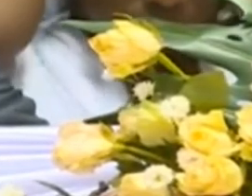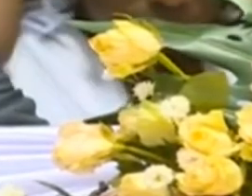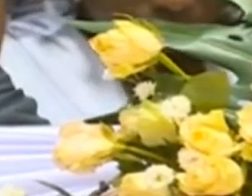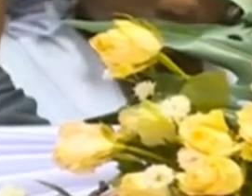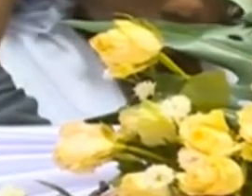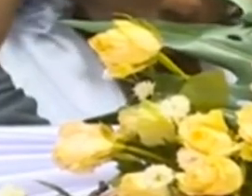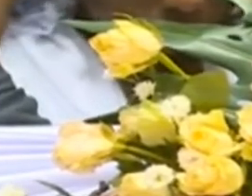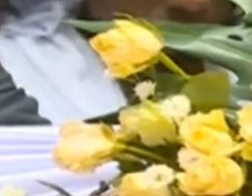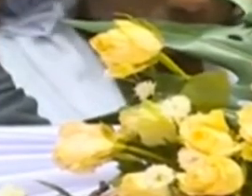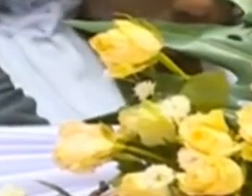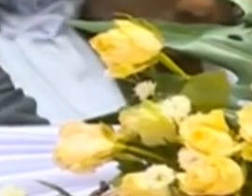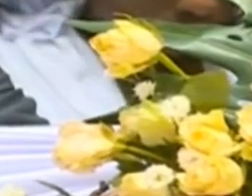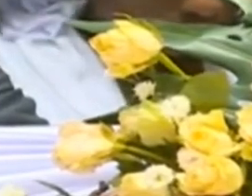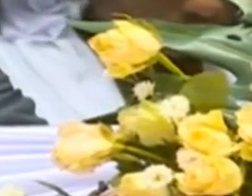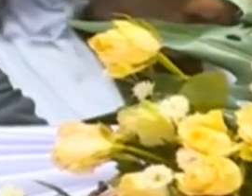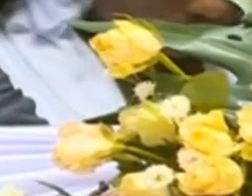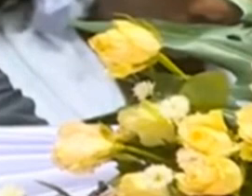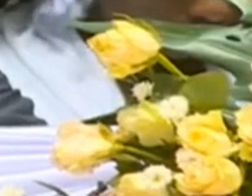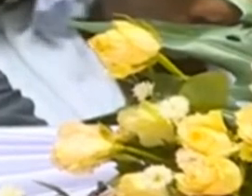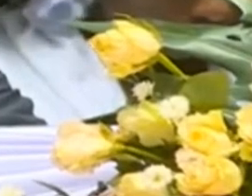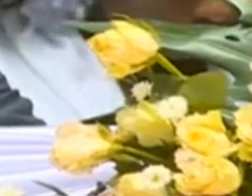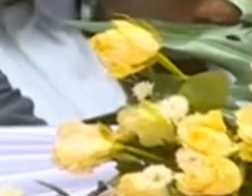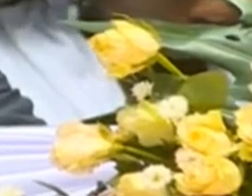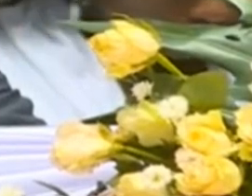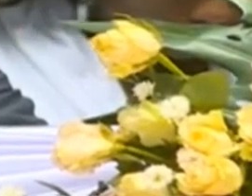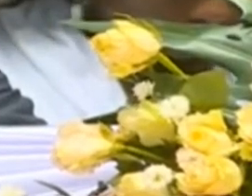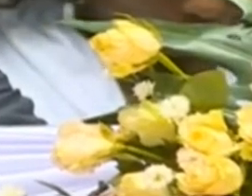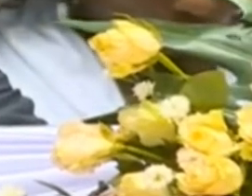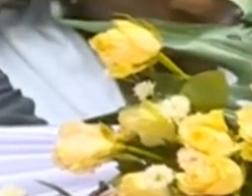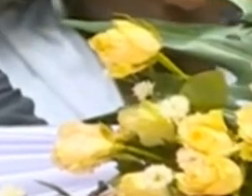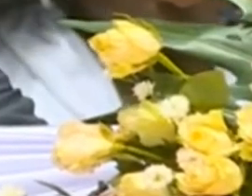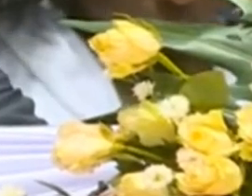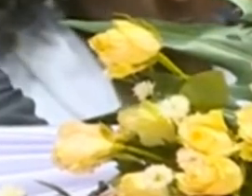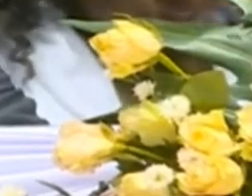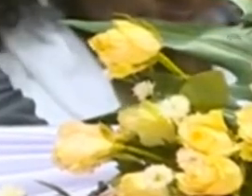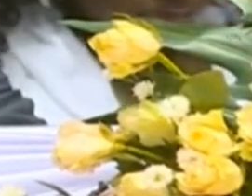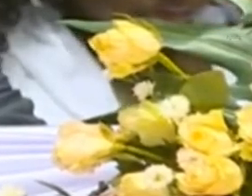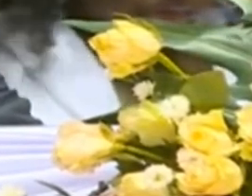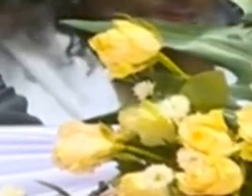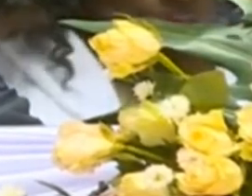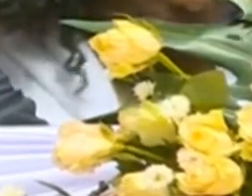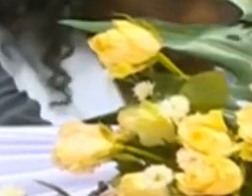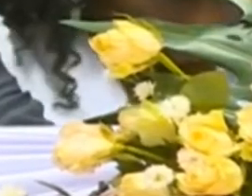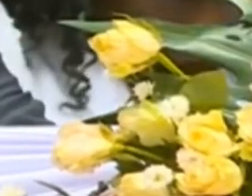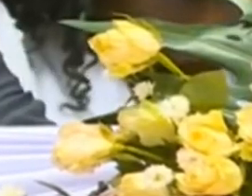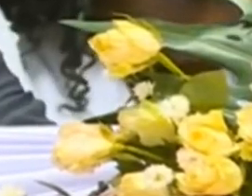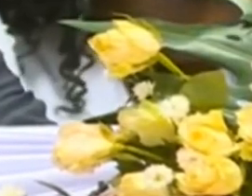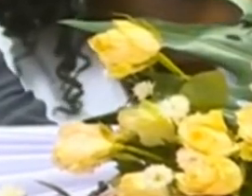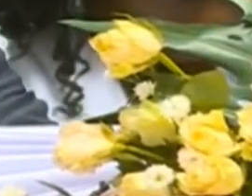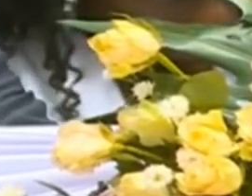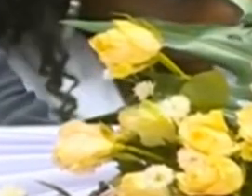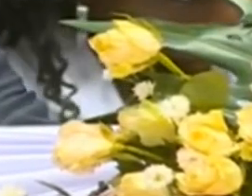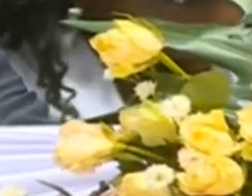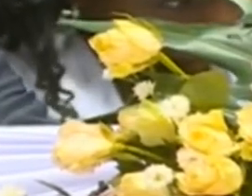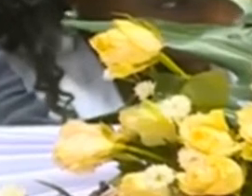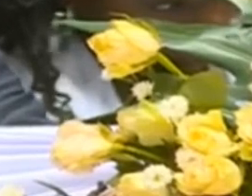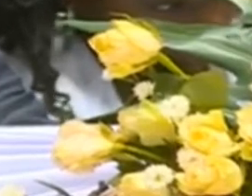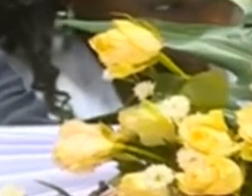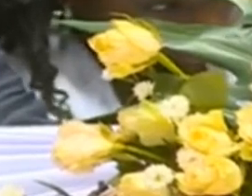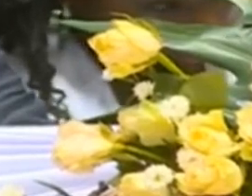and destroy will be Abok. So I ask them to be standing as we go through